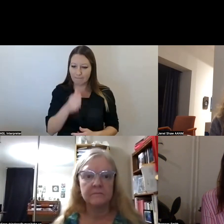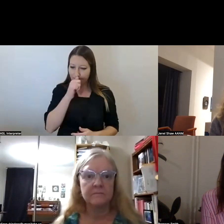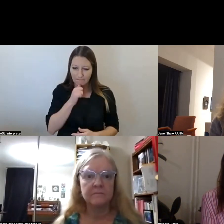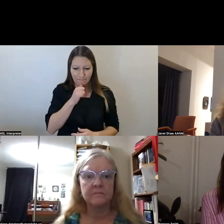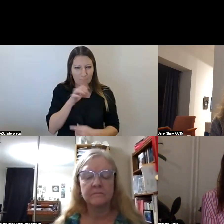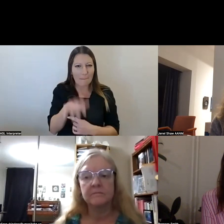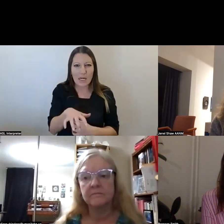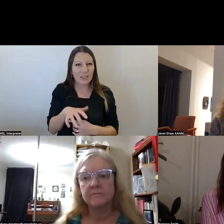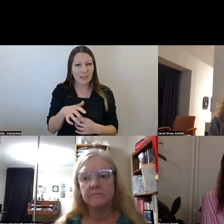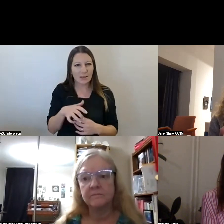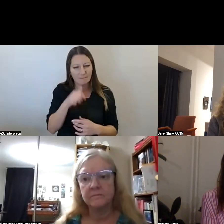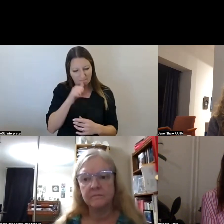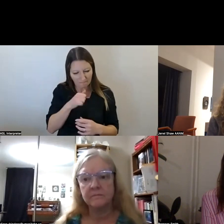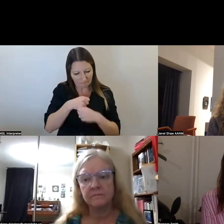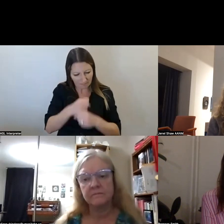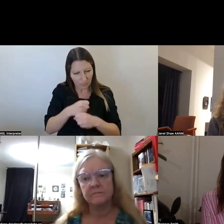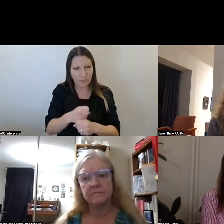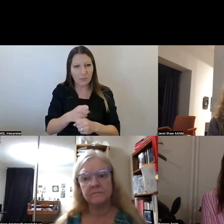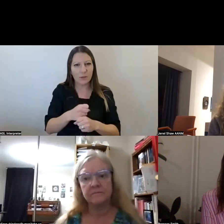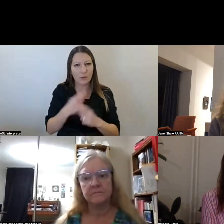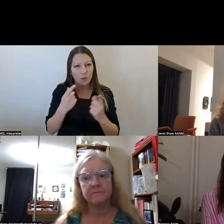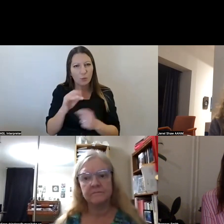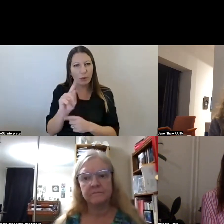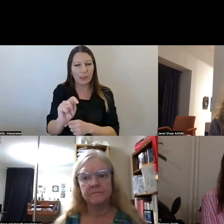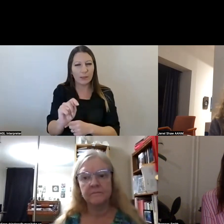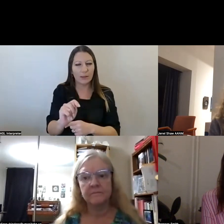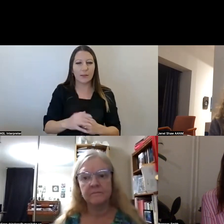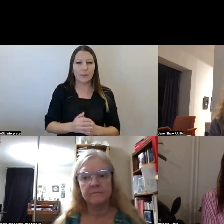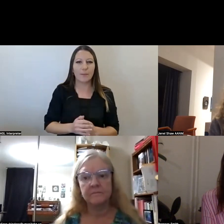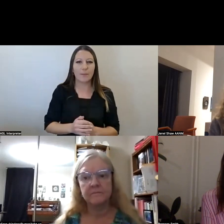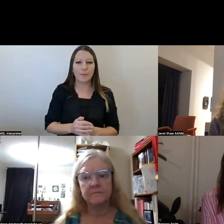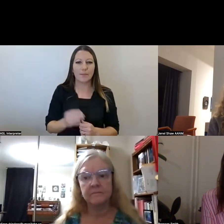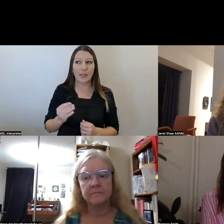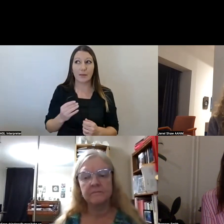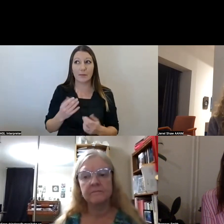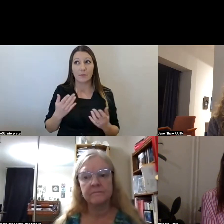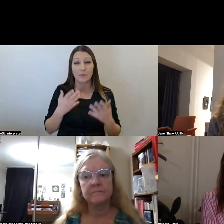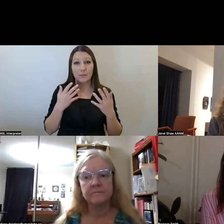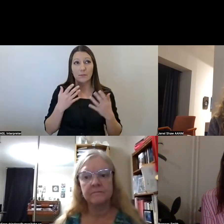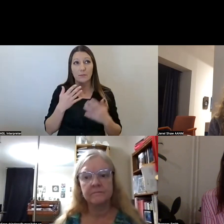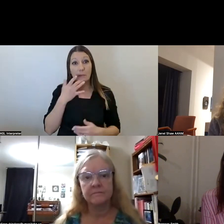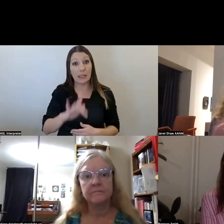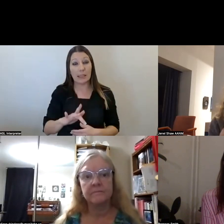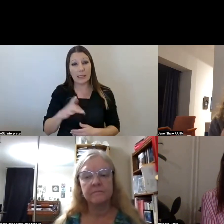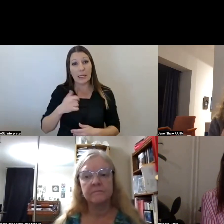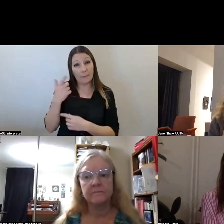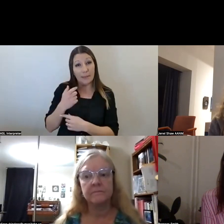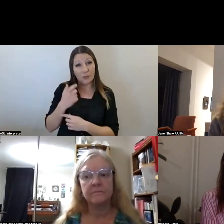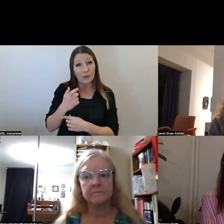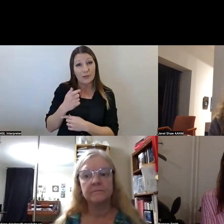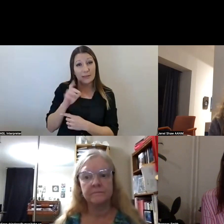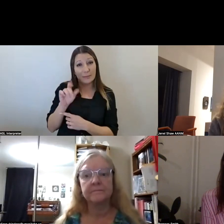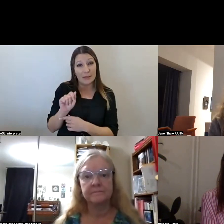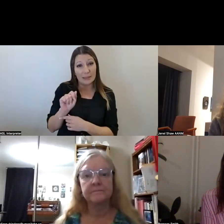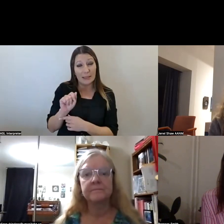and unfortunately, I'm on a disability pension. It costs me money to